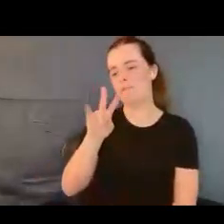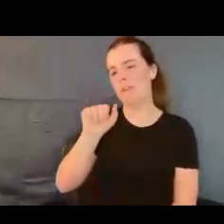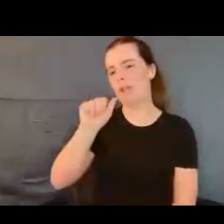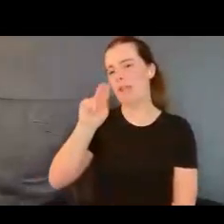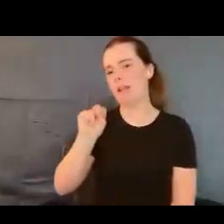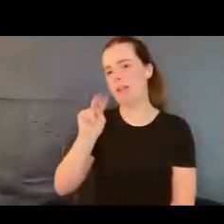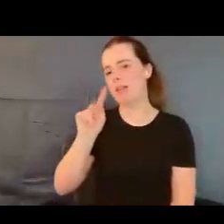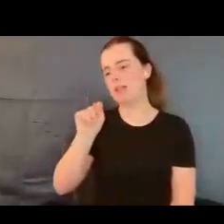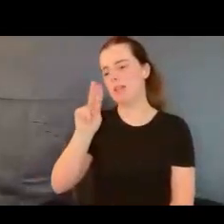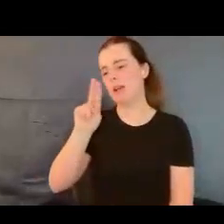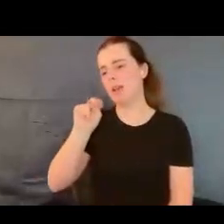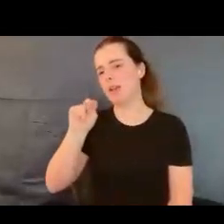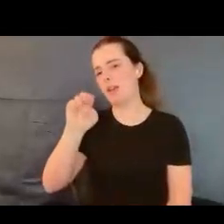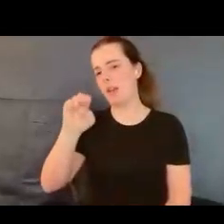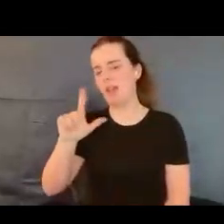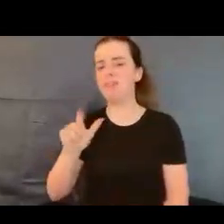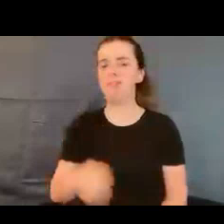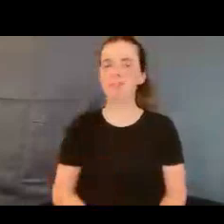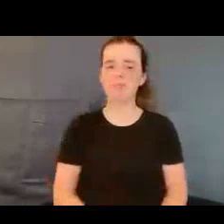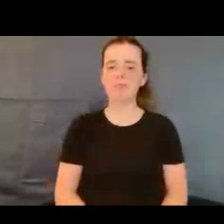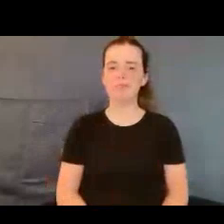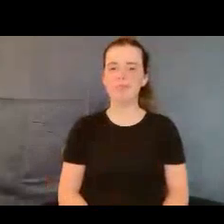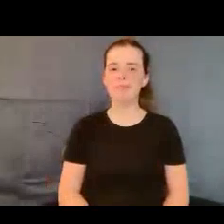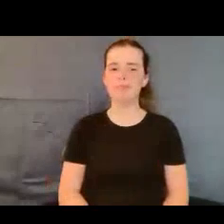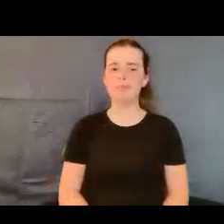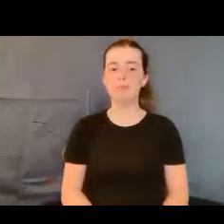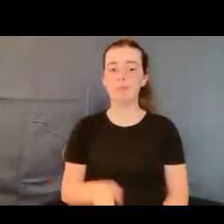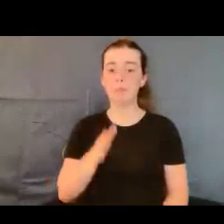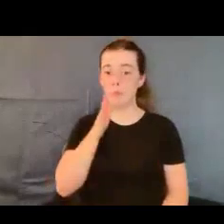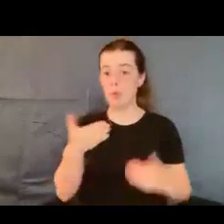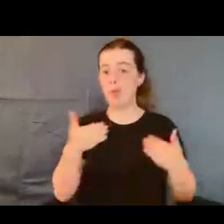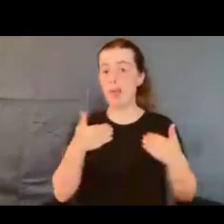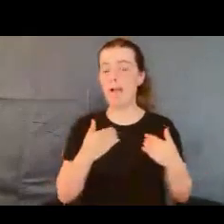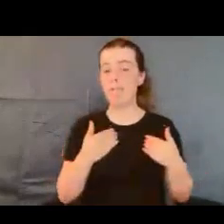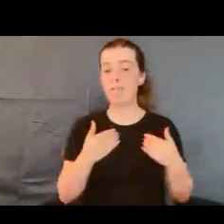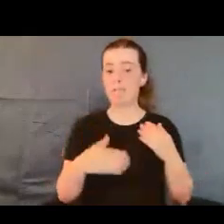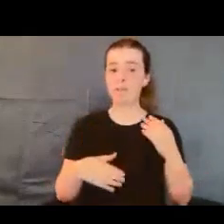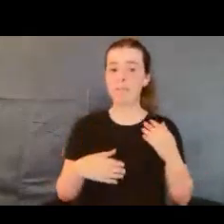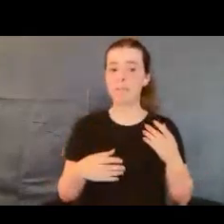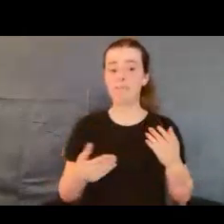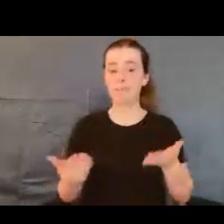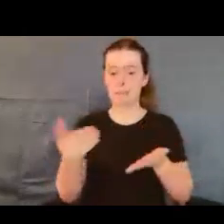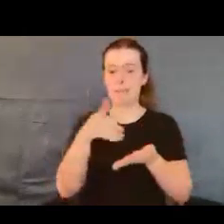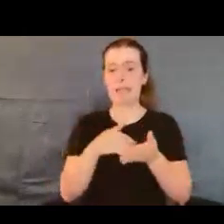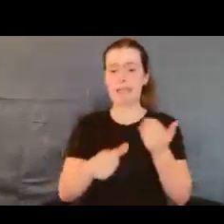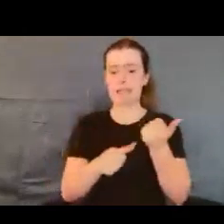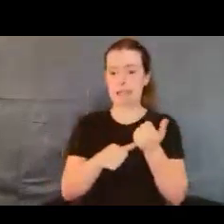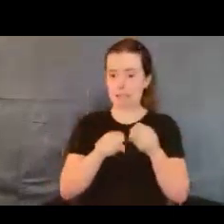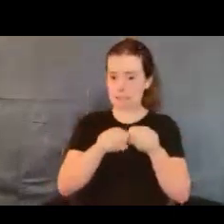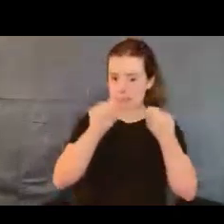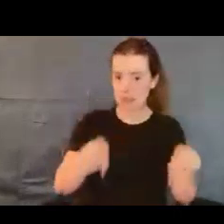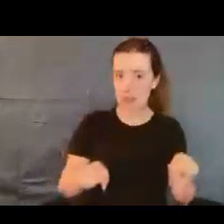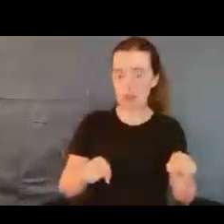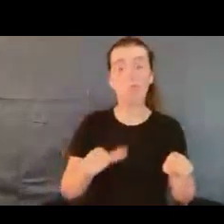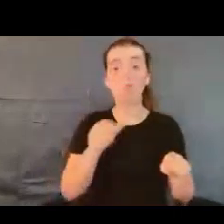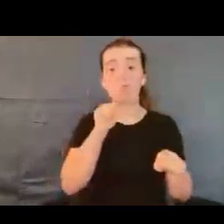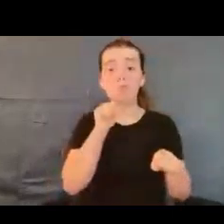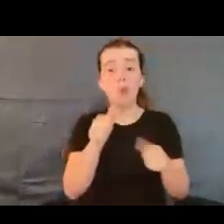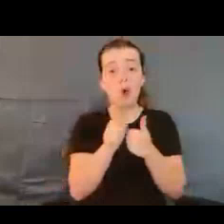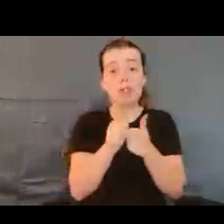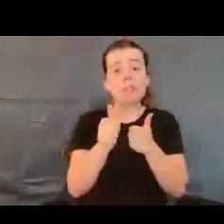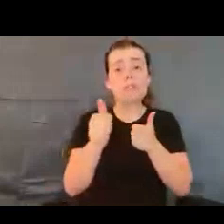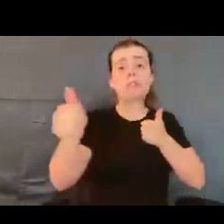tunnel, and there's another aid station there. So while it's a big climb, it's not so far in terms of distance